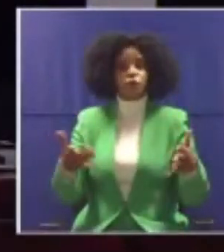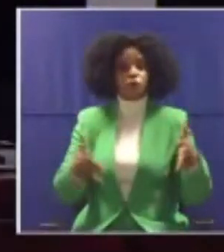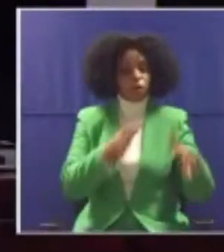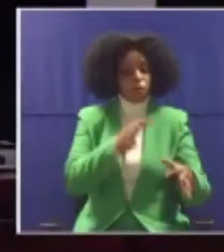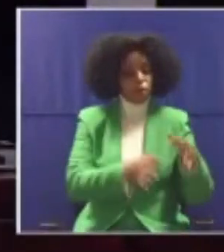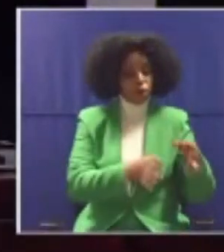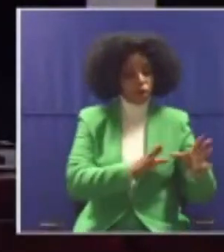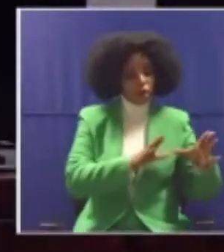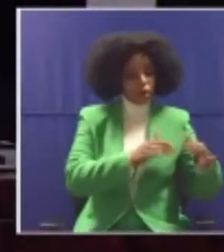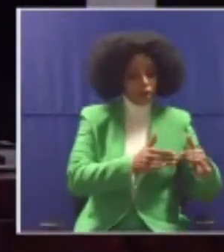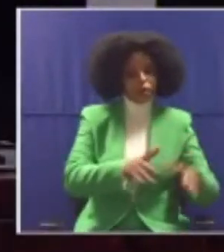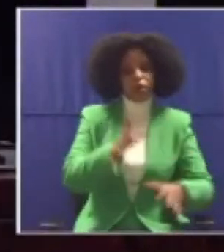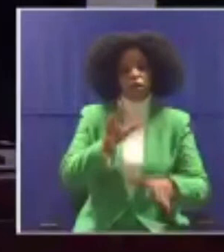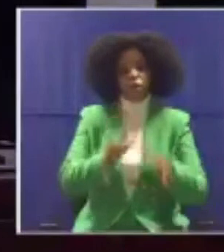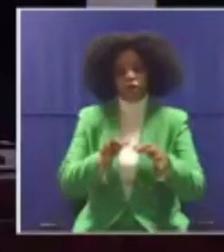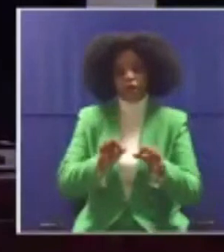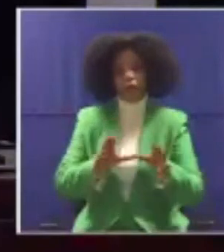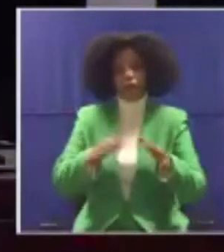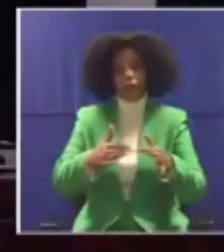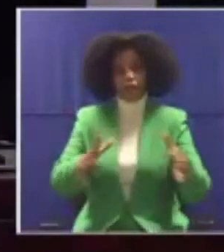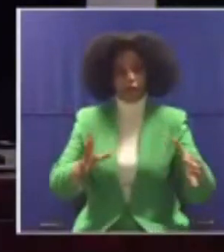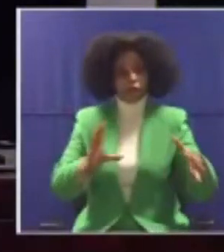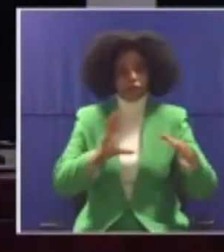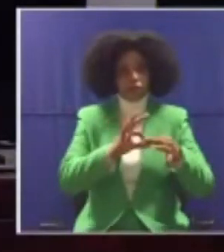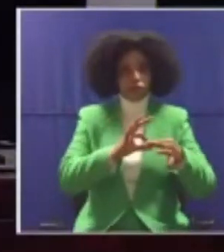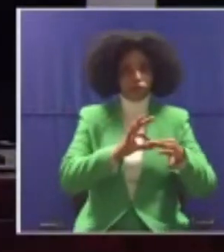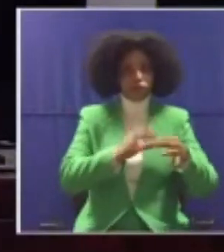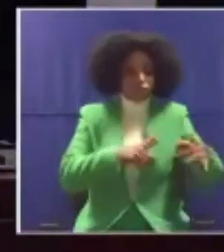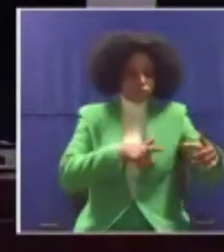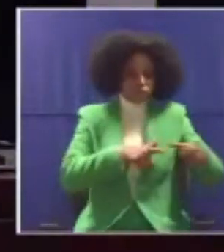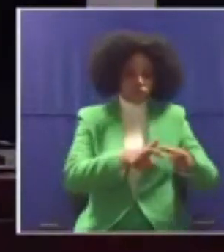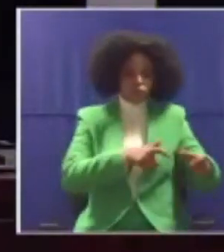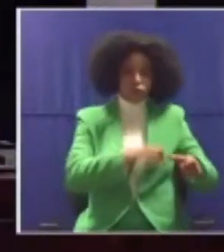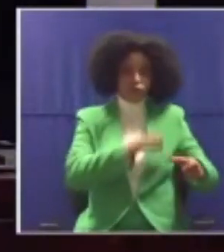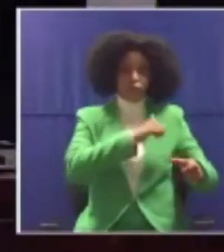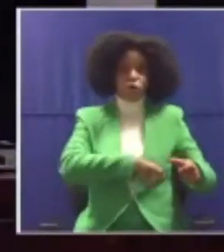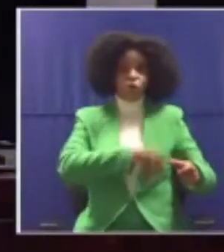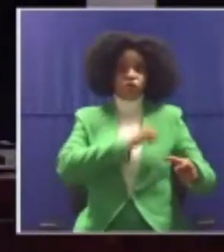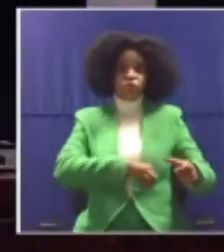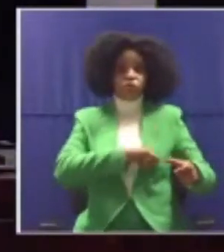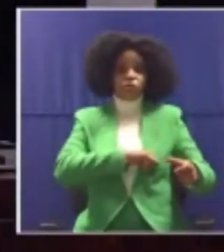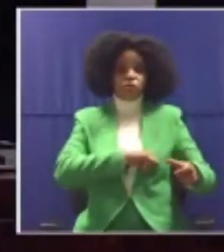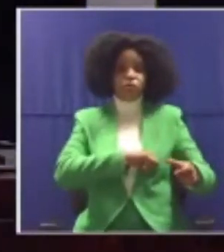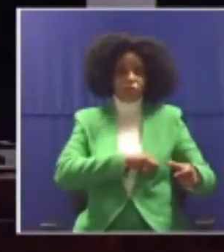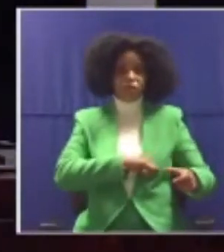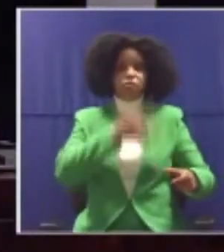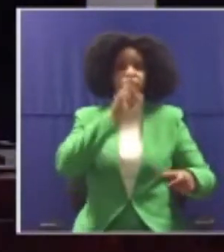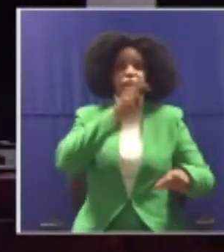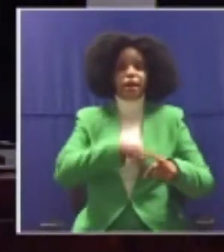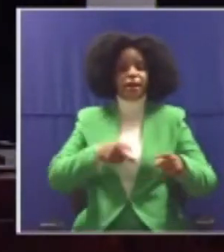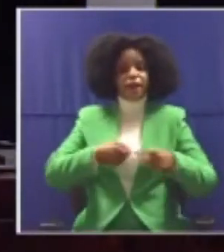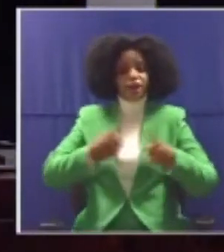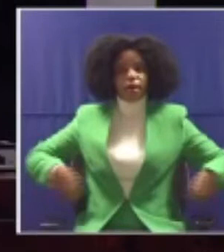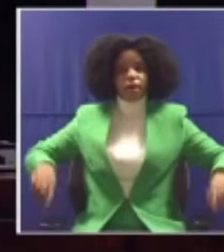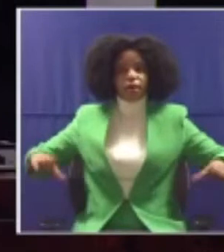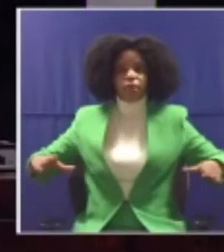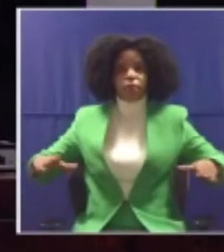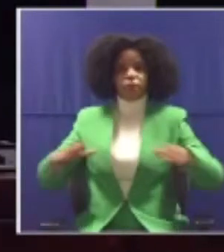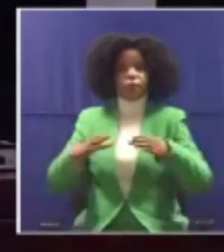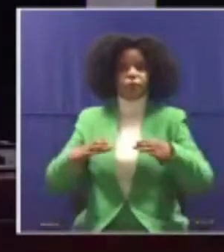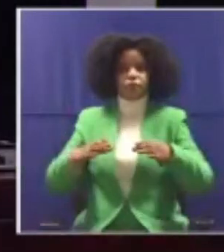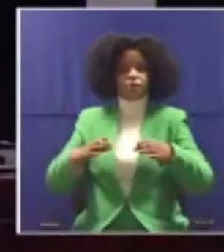urgent attention and our collective wisdom. I have responded